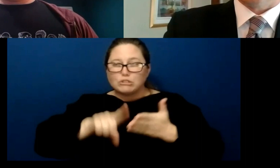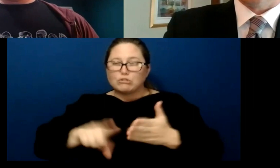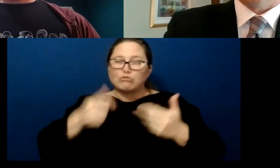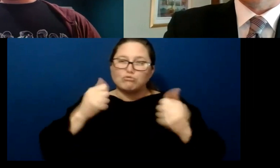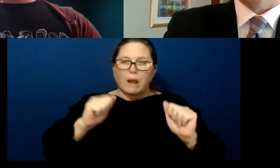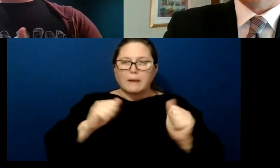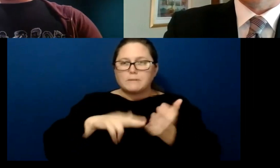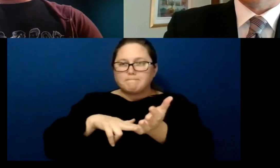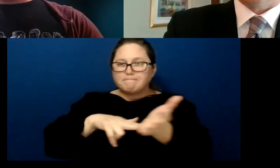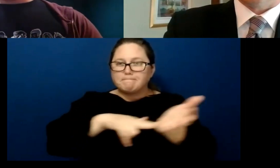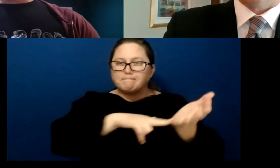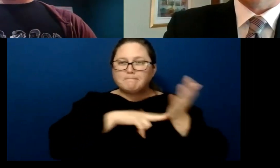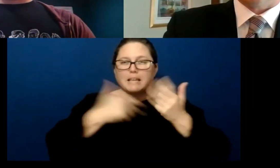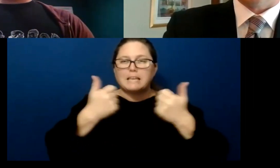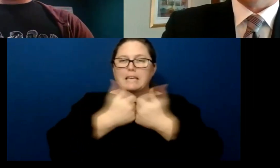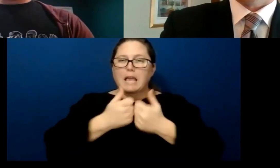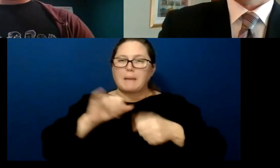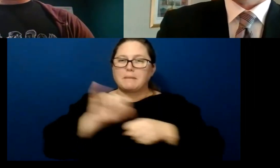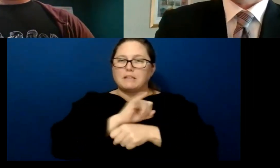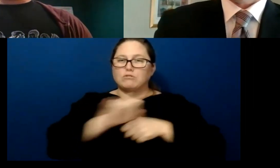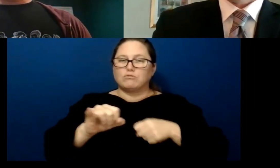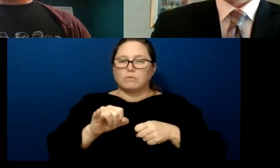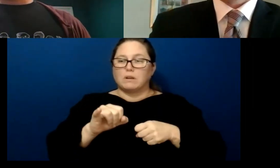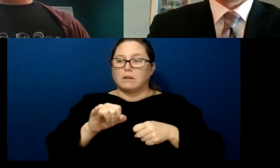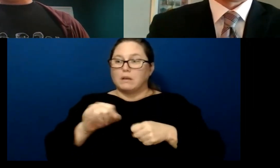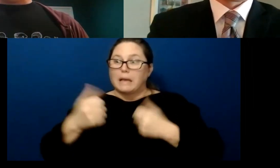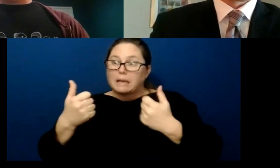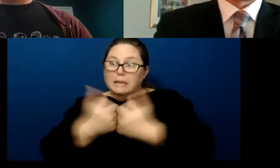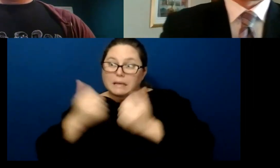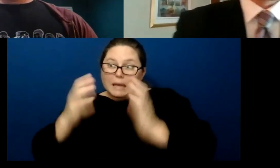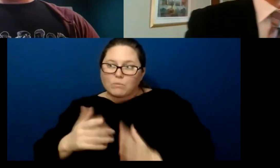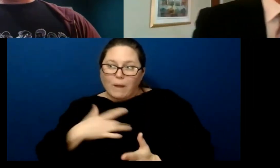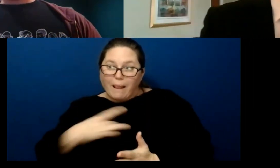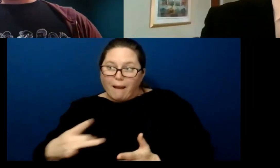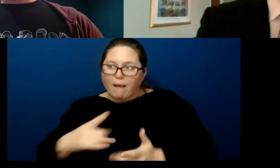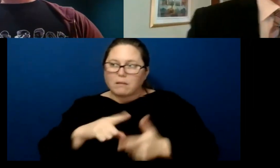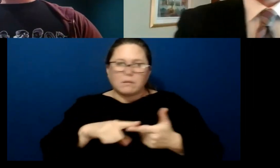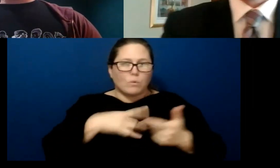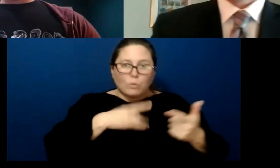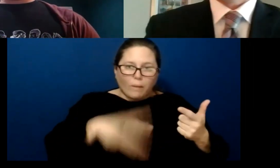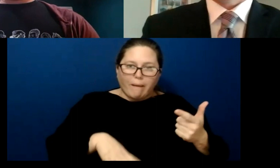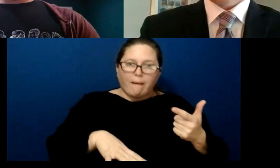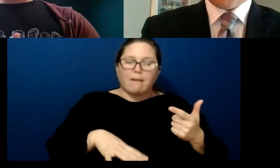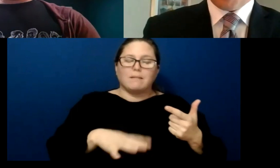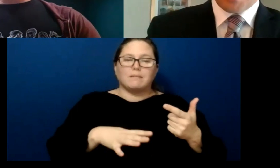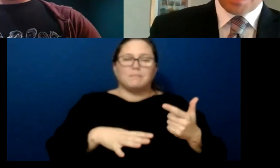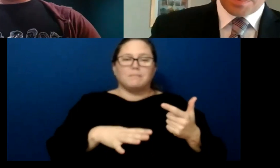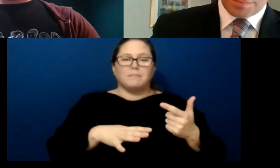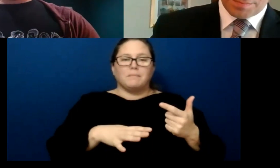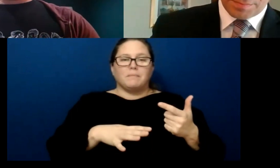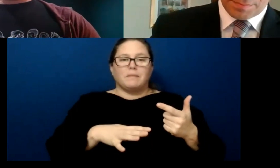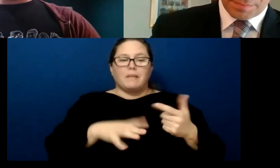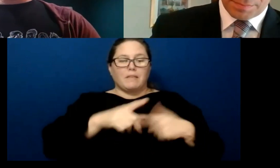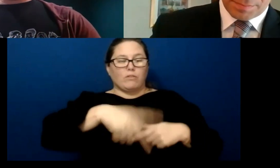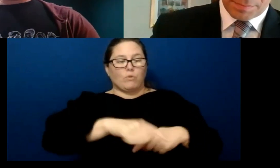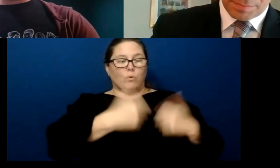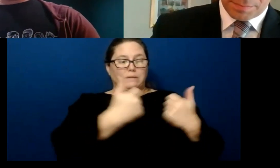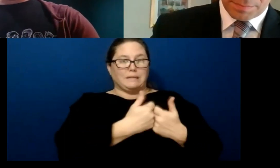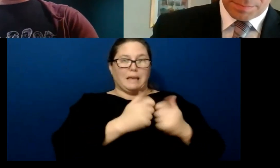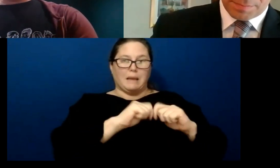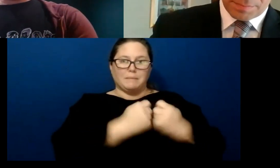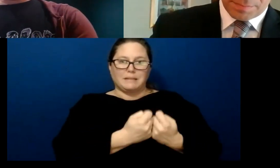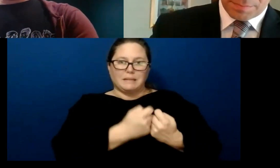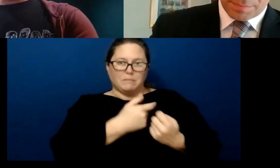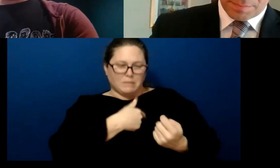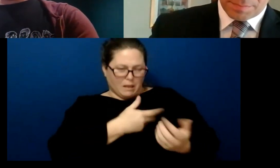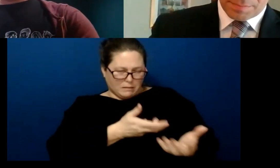industry, what different gamers like, what different gamers don't like, and then I work with the various game teams to try and help them figure